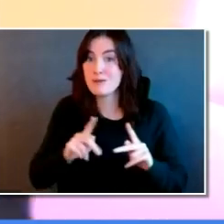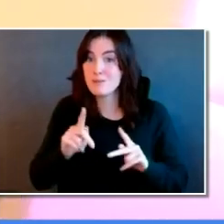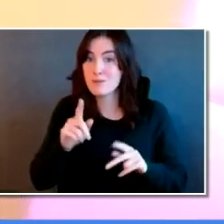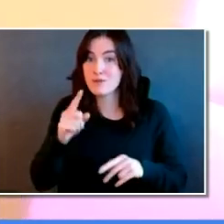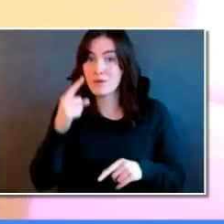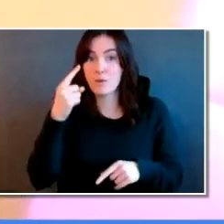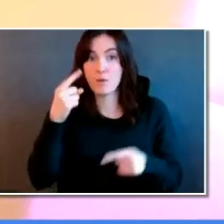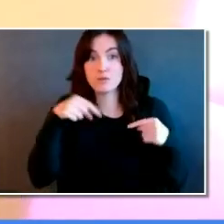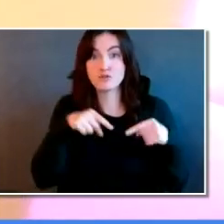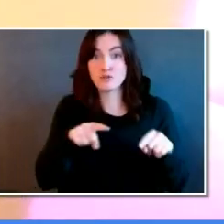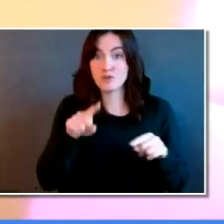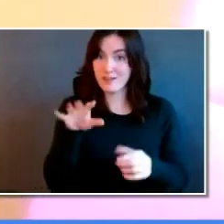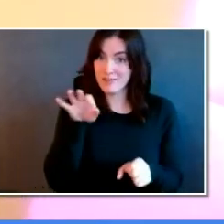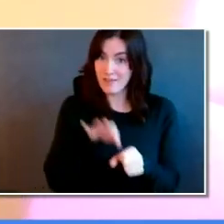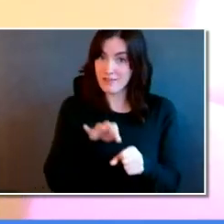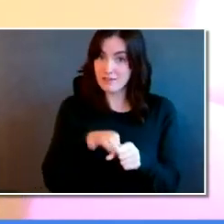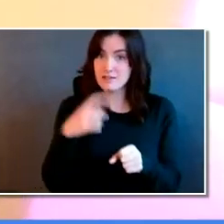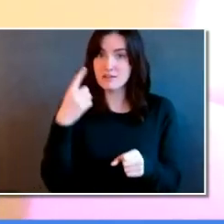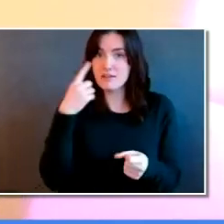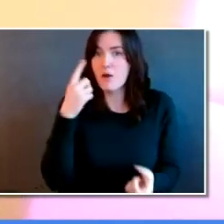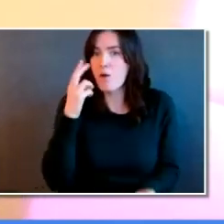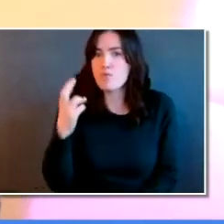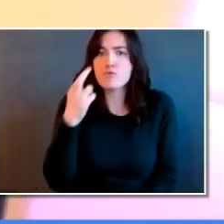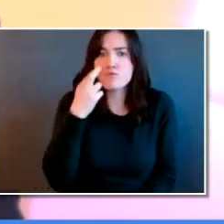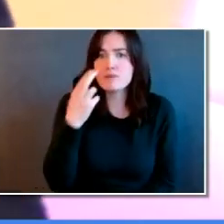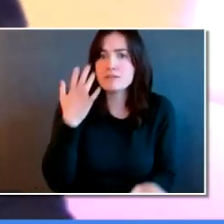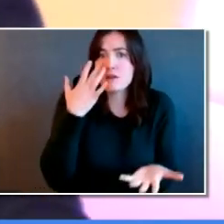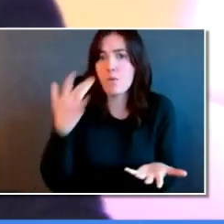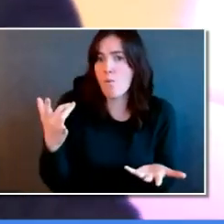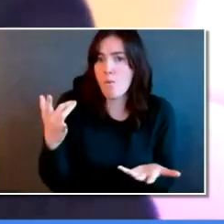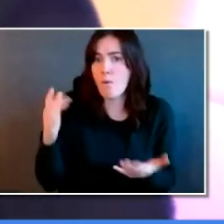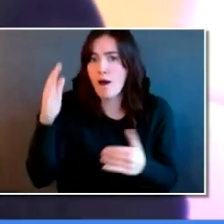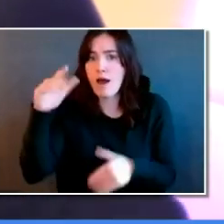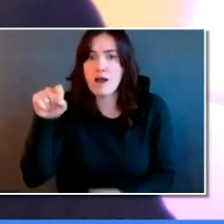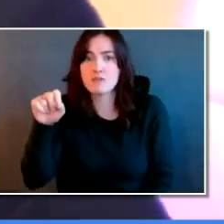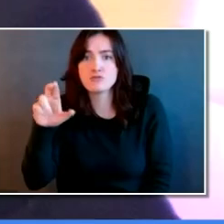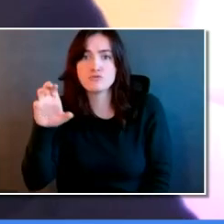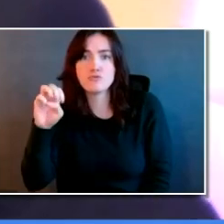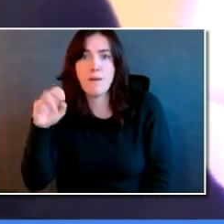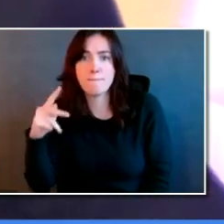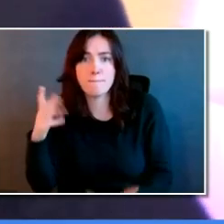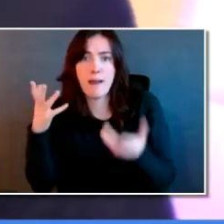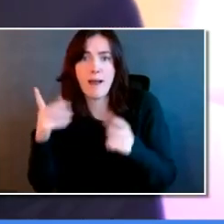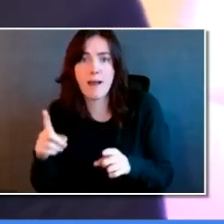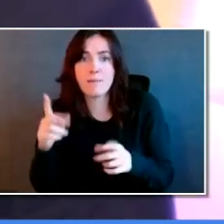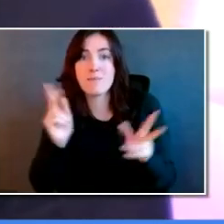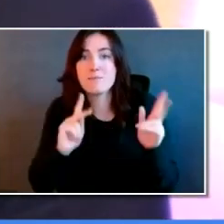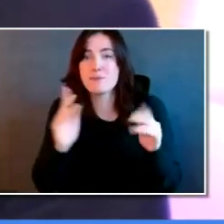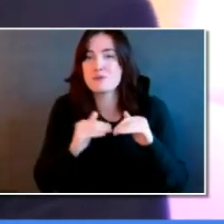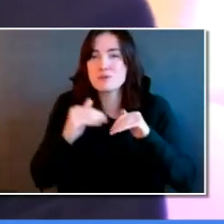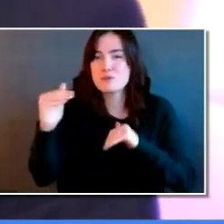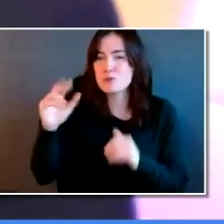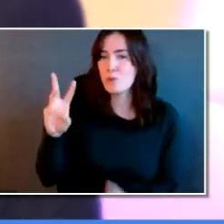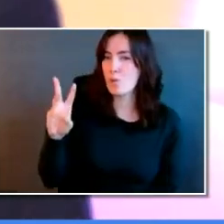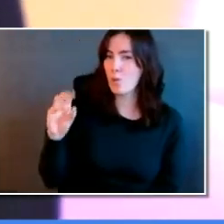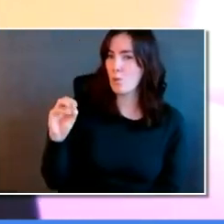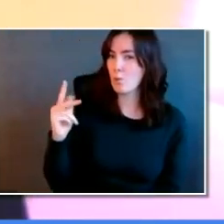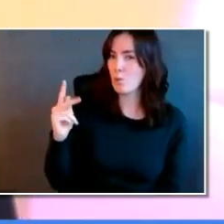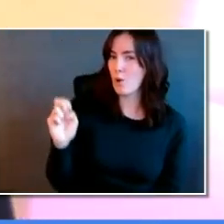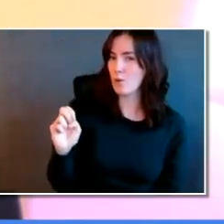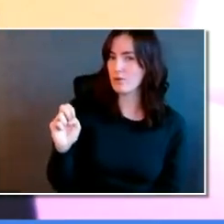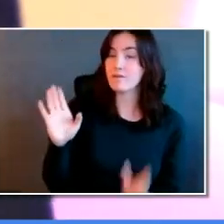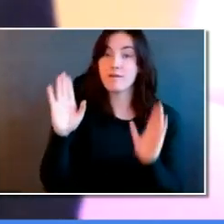said the reason the election went the way it did is that some folk were being too woke and focusing too much on